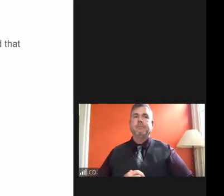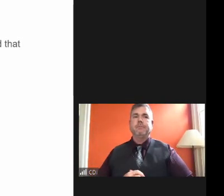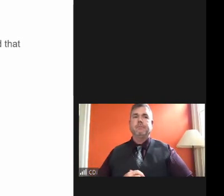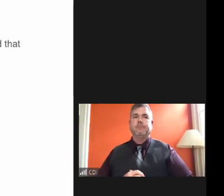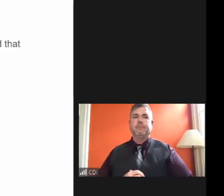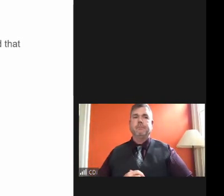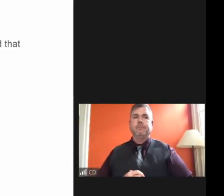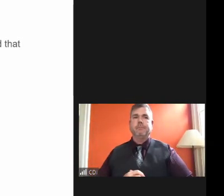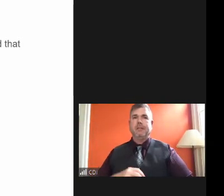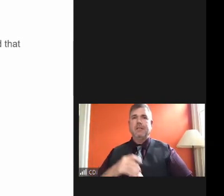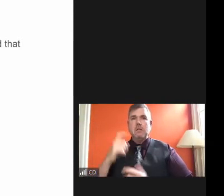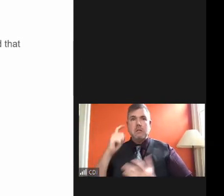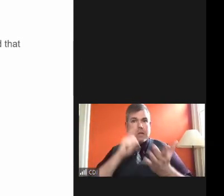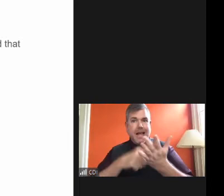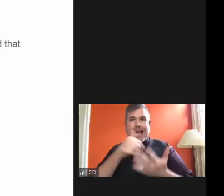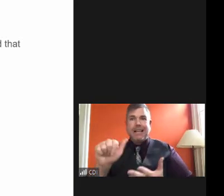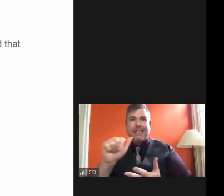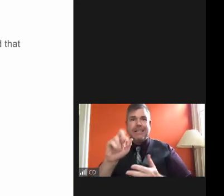it's safe.